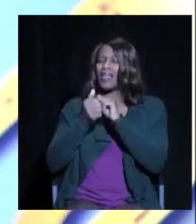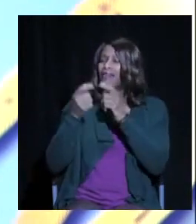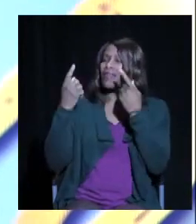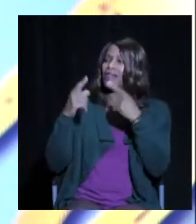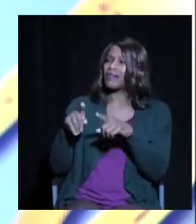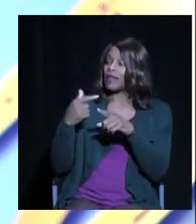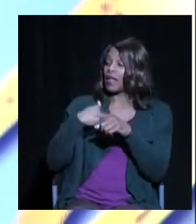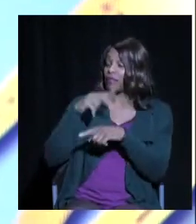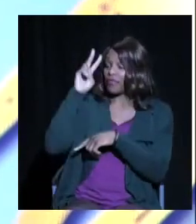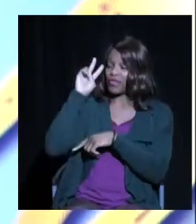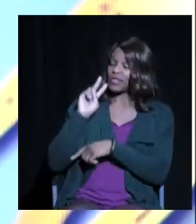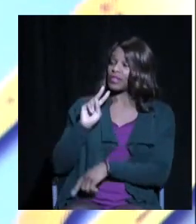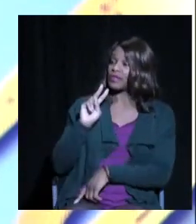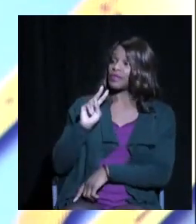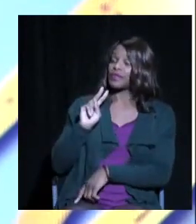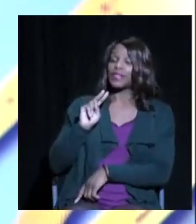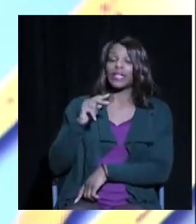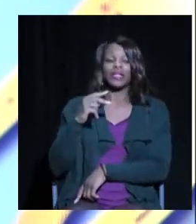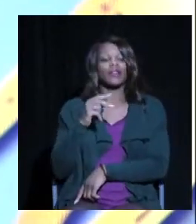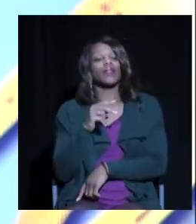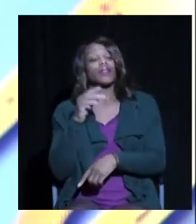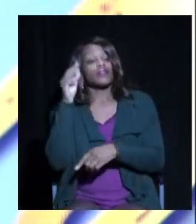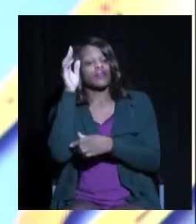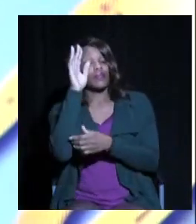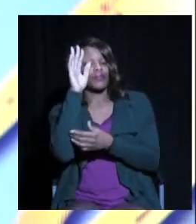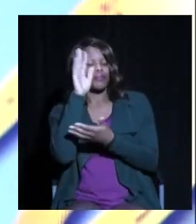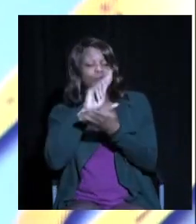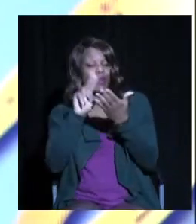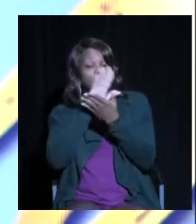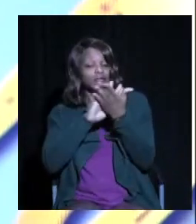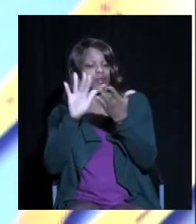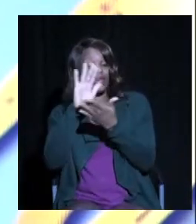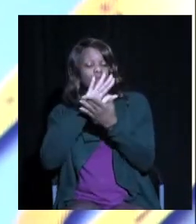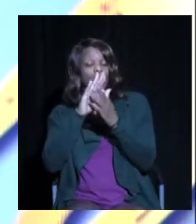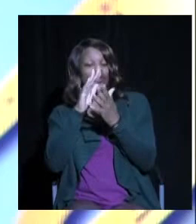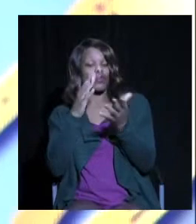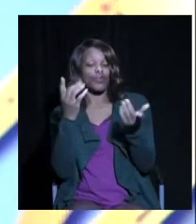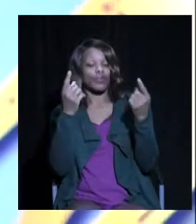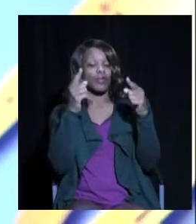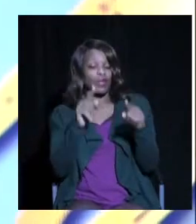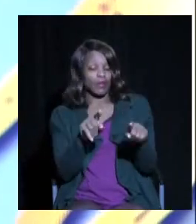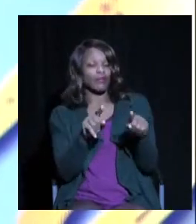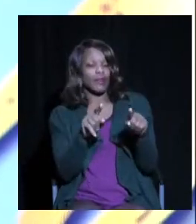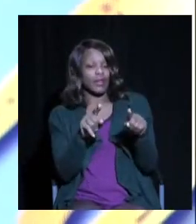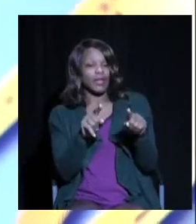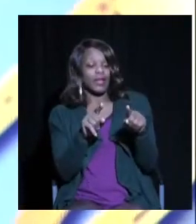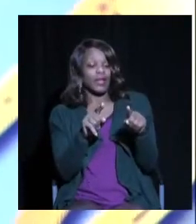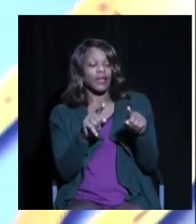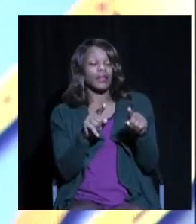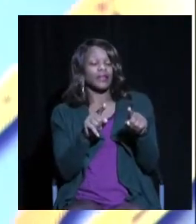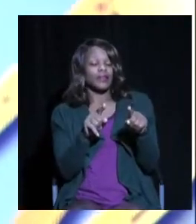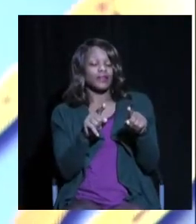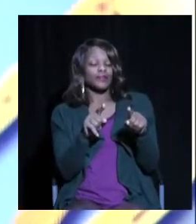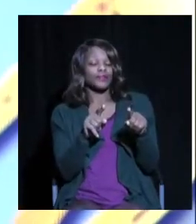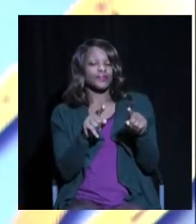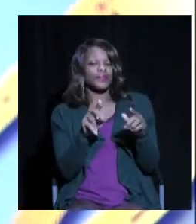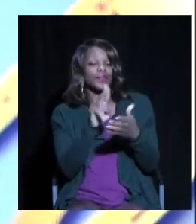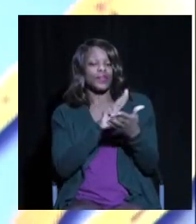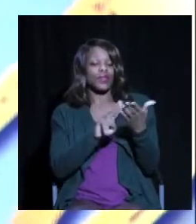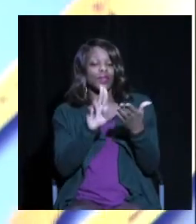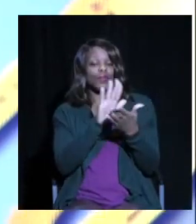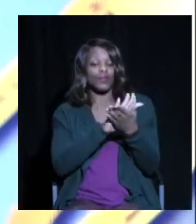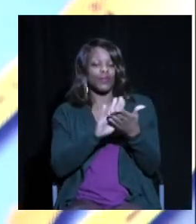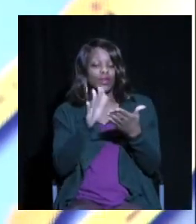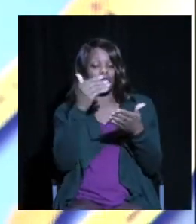since I'm a virgin? The angel answered, the Holy Spirit will come on you and the power of the Most High will overshadow you. So the Holy One